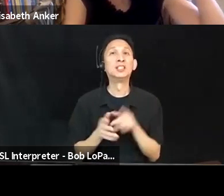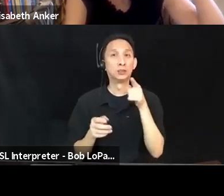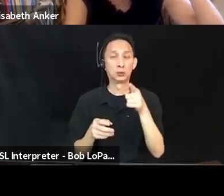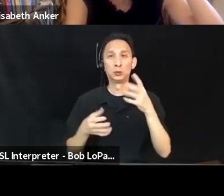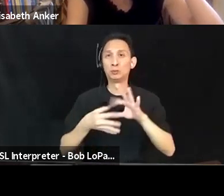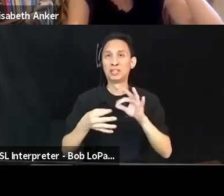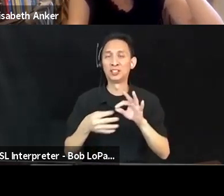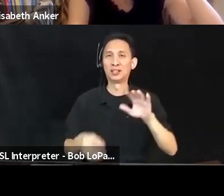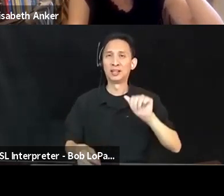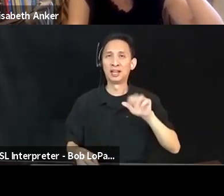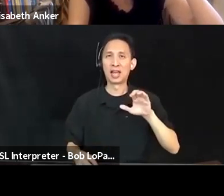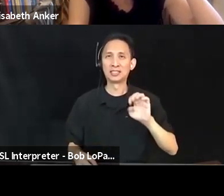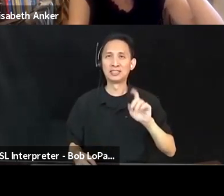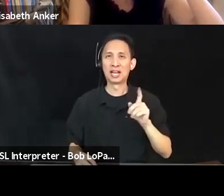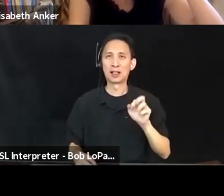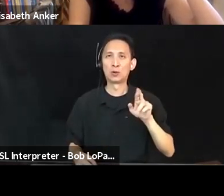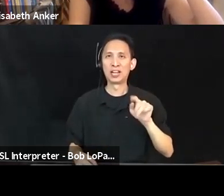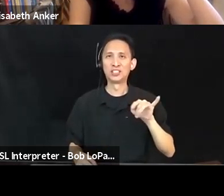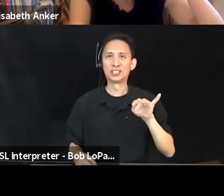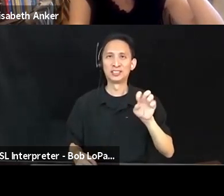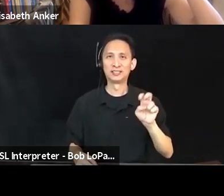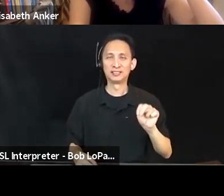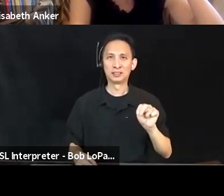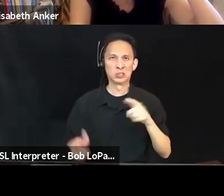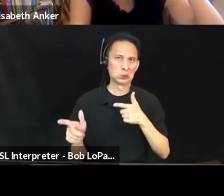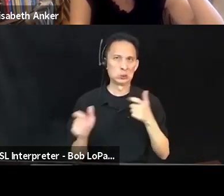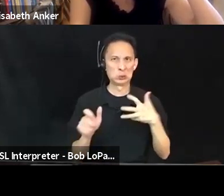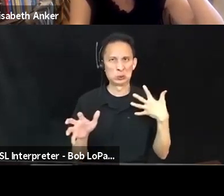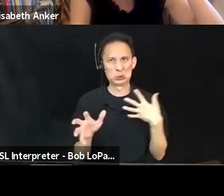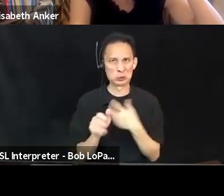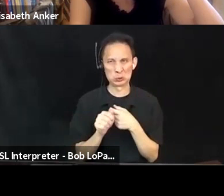politics we see today, white